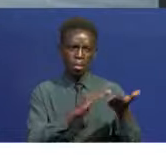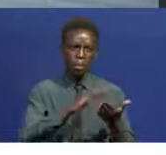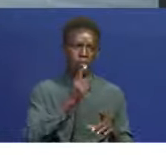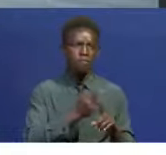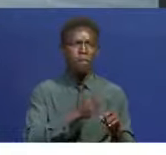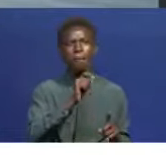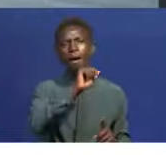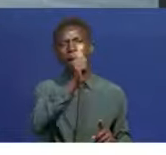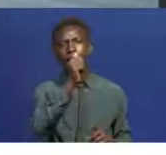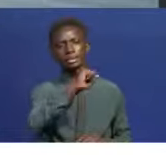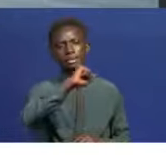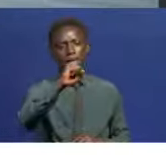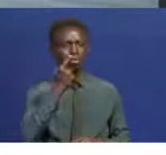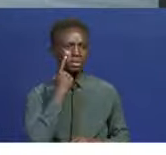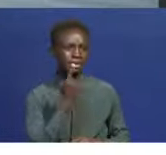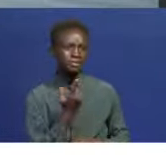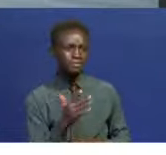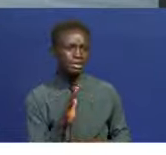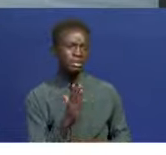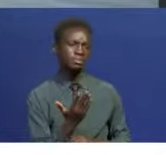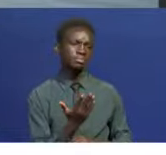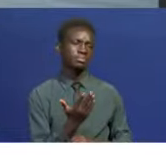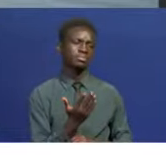side. We have seen some of